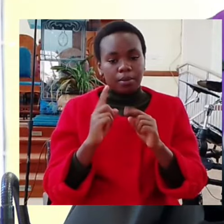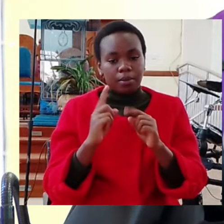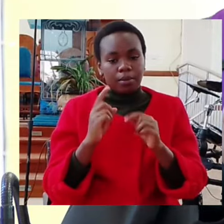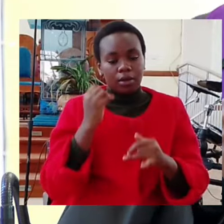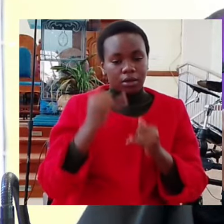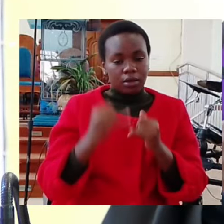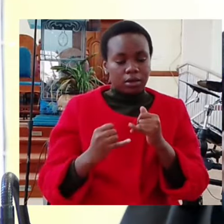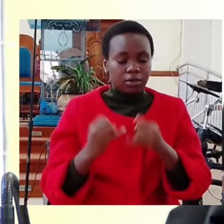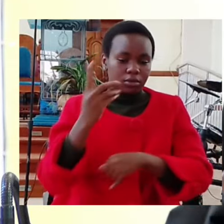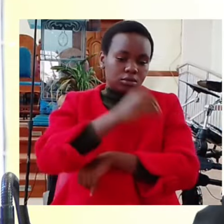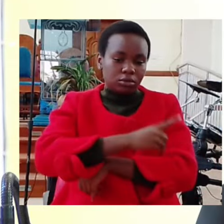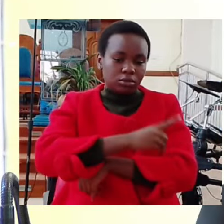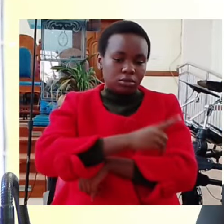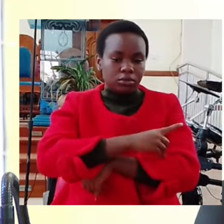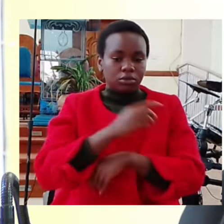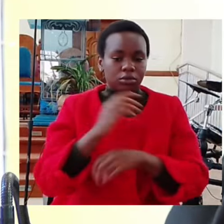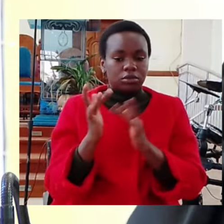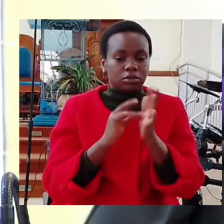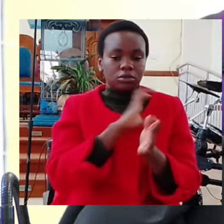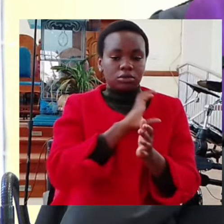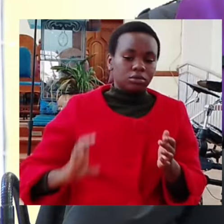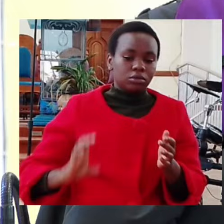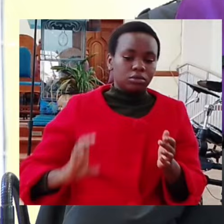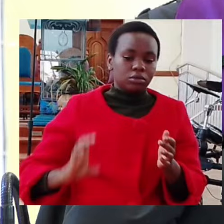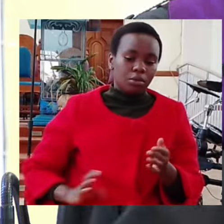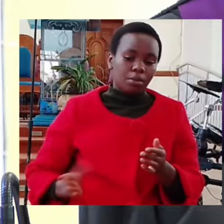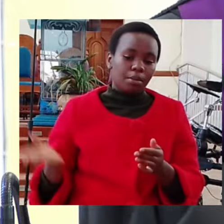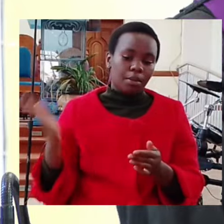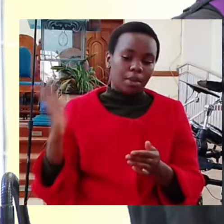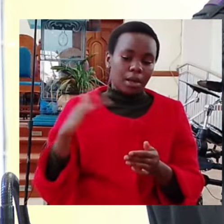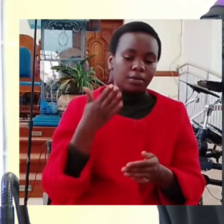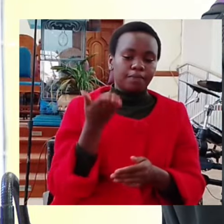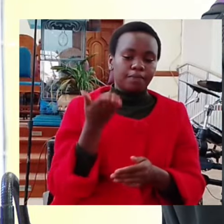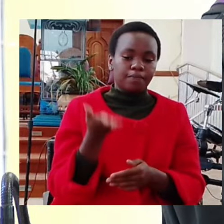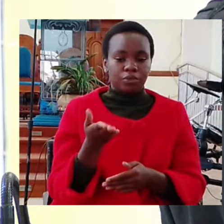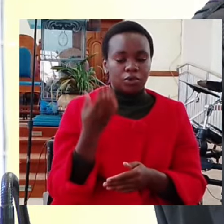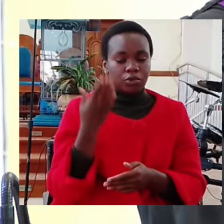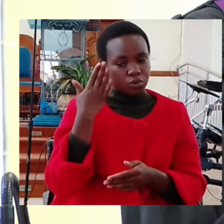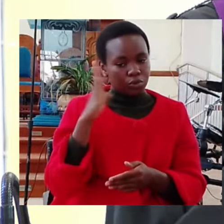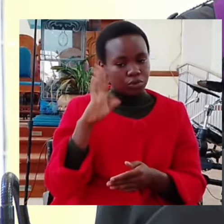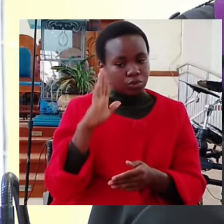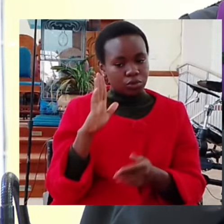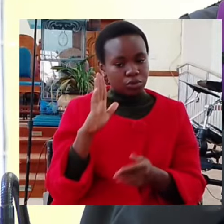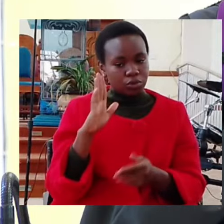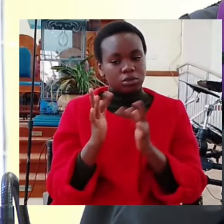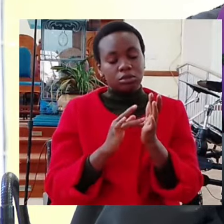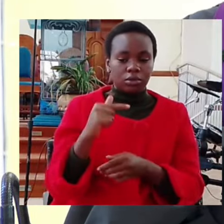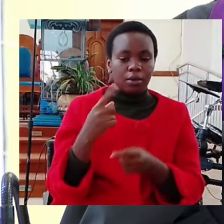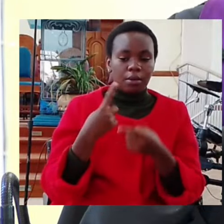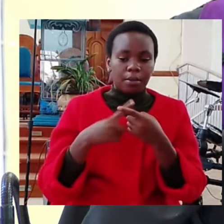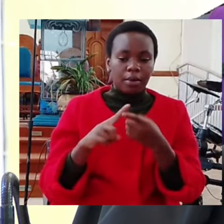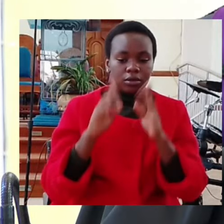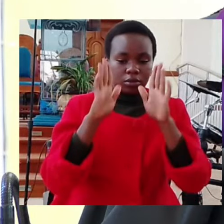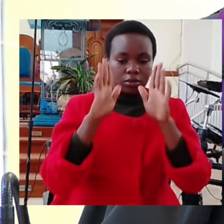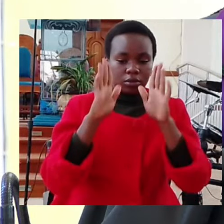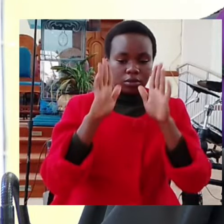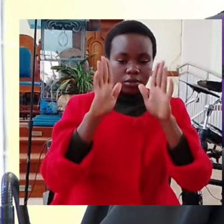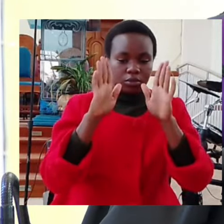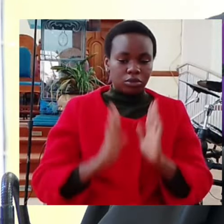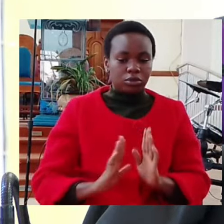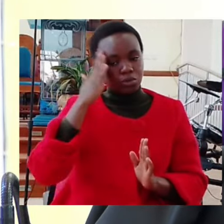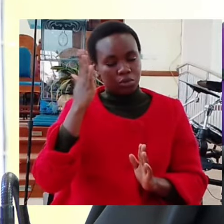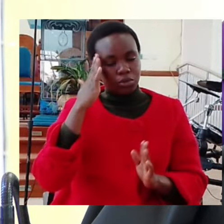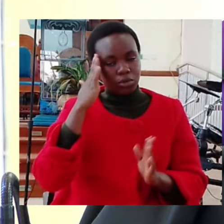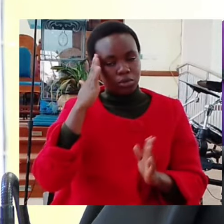days ate Jesu akirie gucoka totio erere ya mwathani angioka no uhoro ria ithwe to ithuothe ni